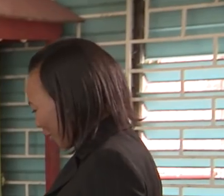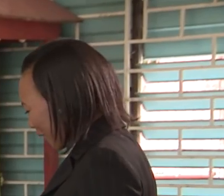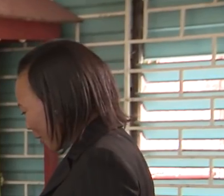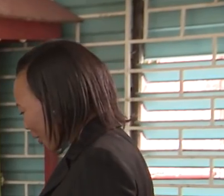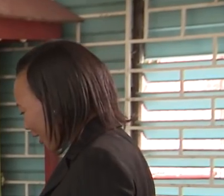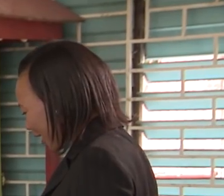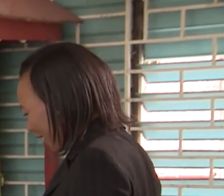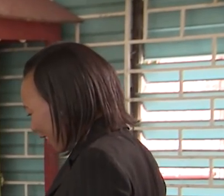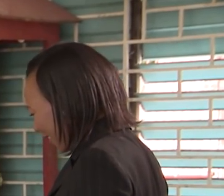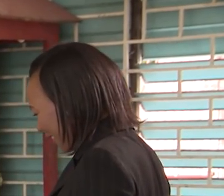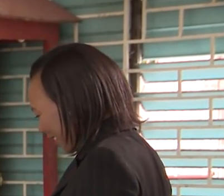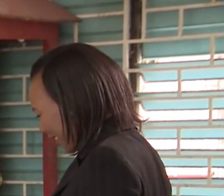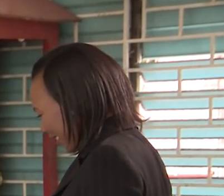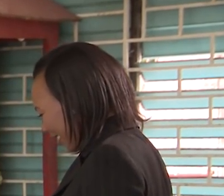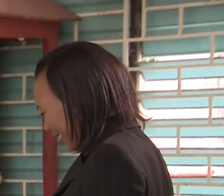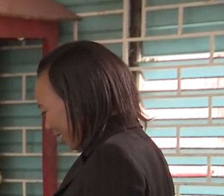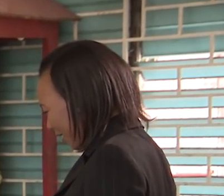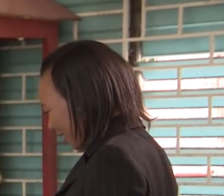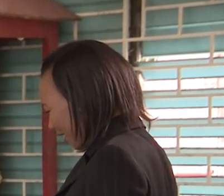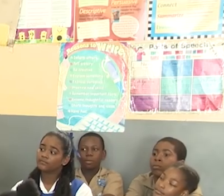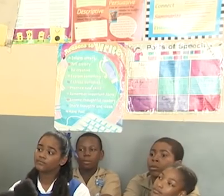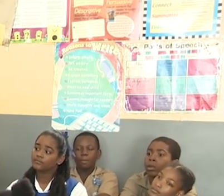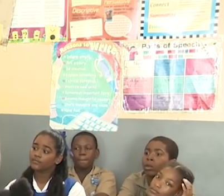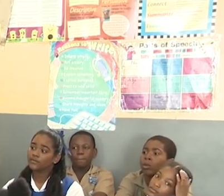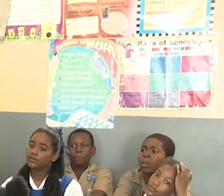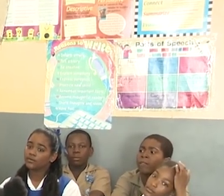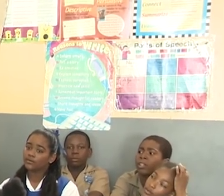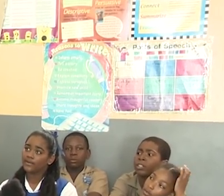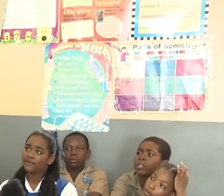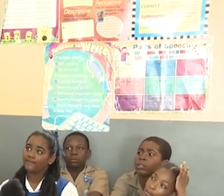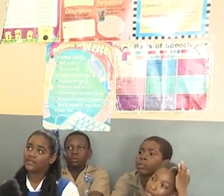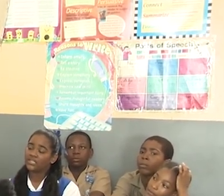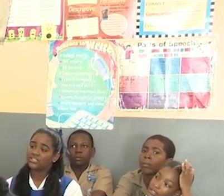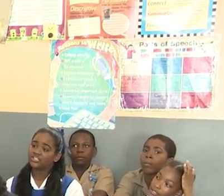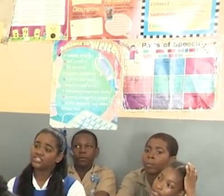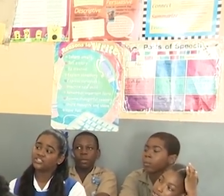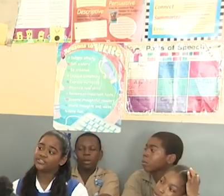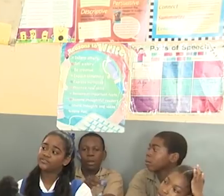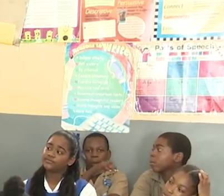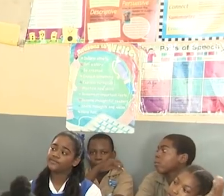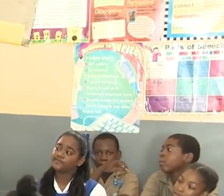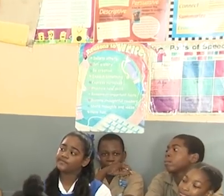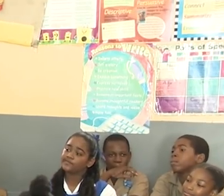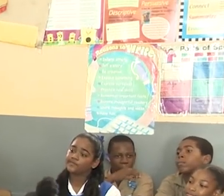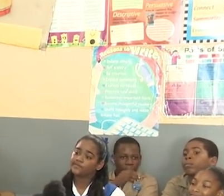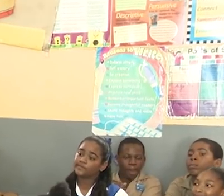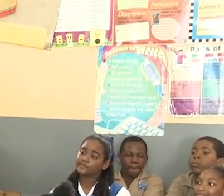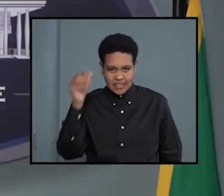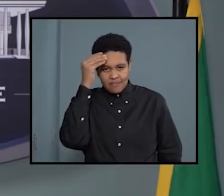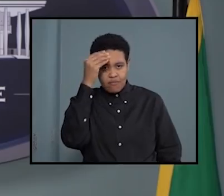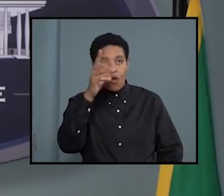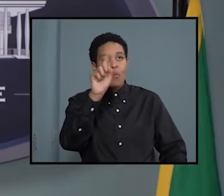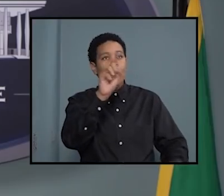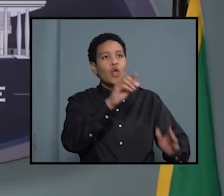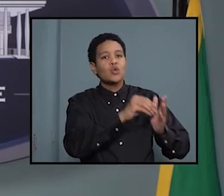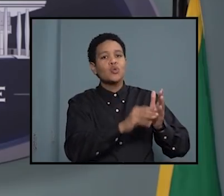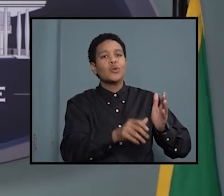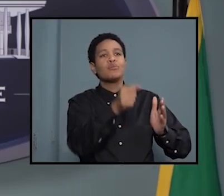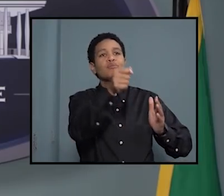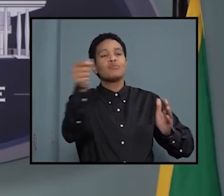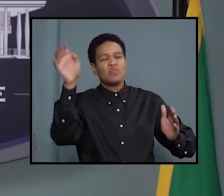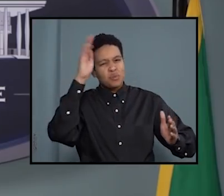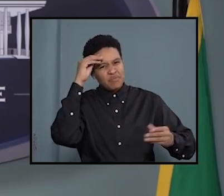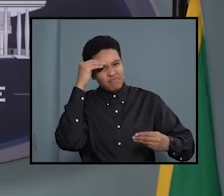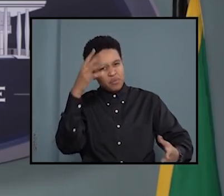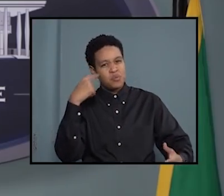The placements will be released on June 26, 2020. We are